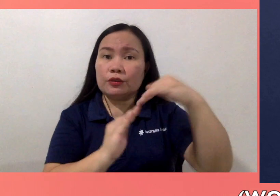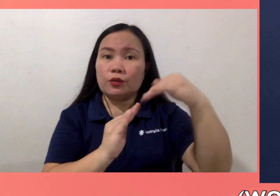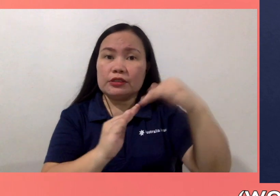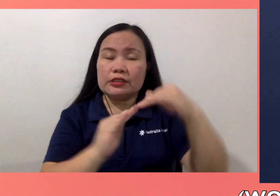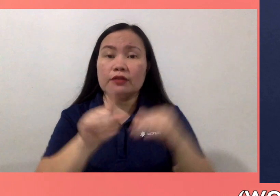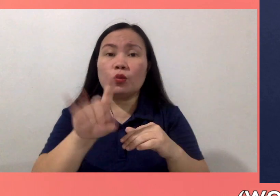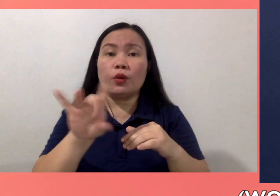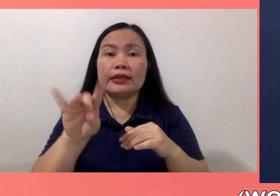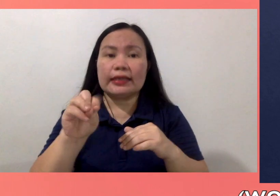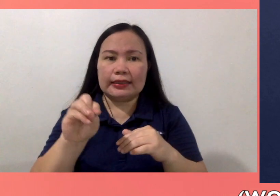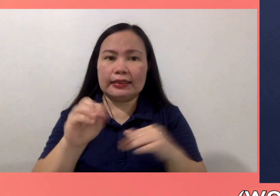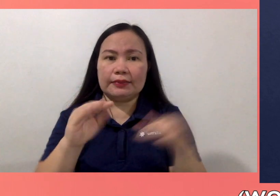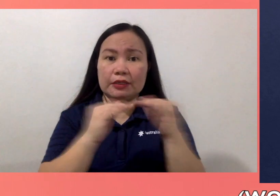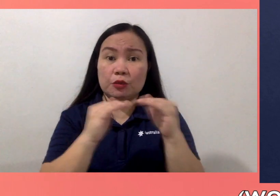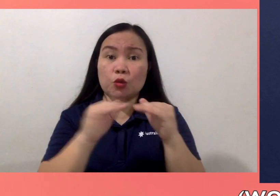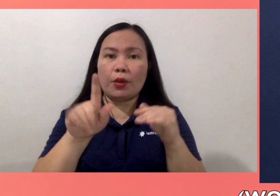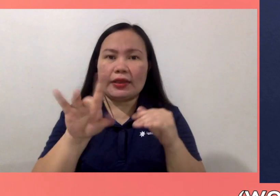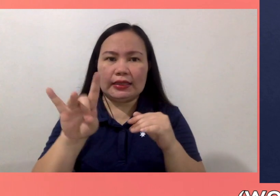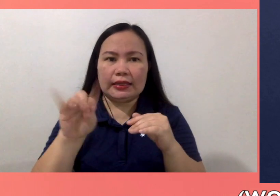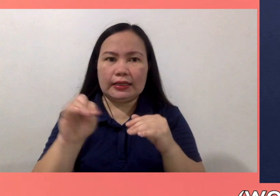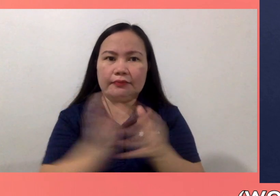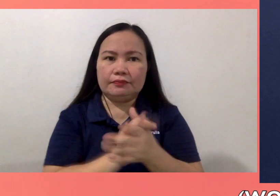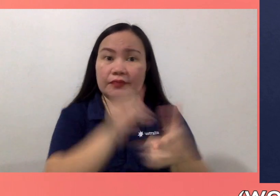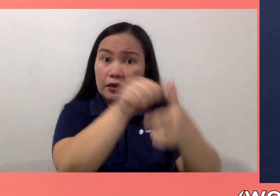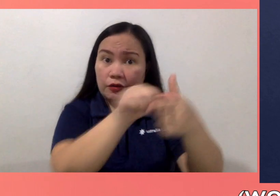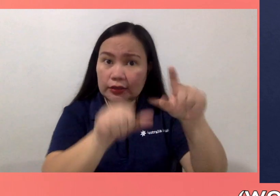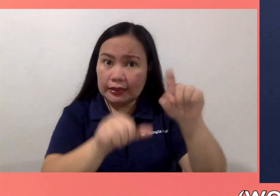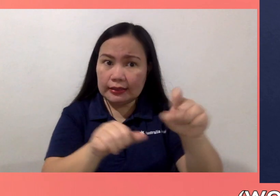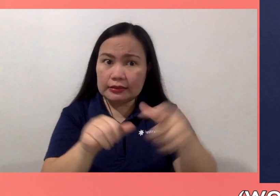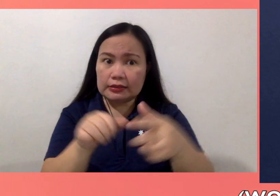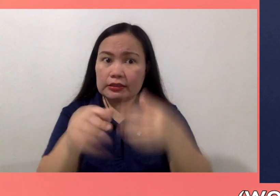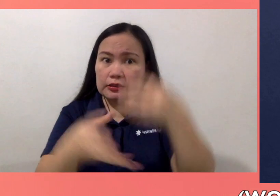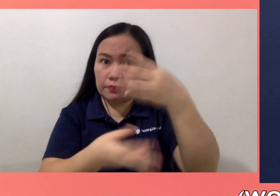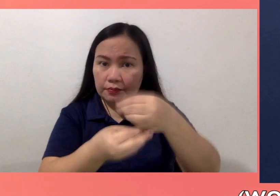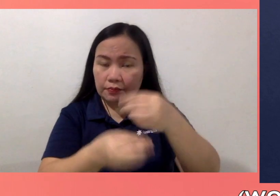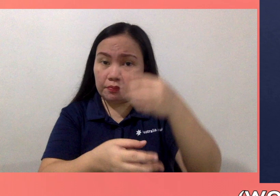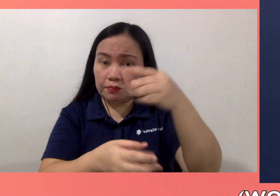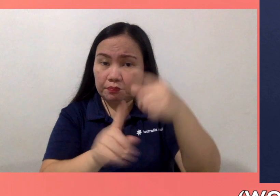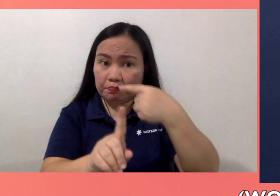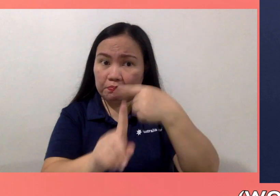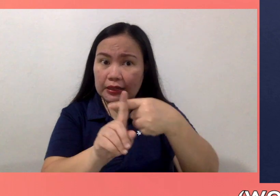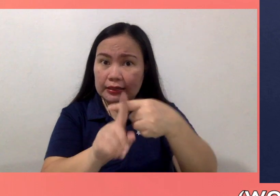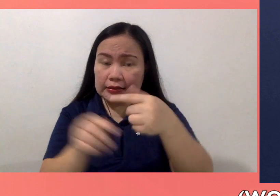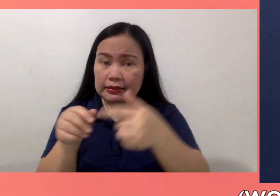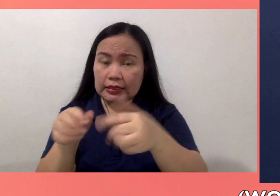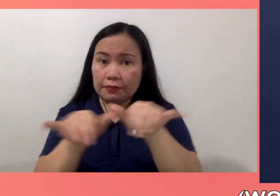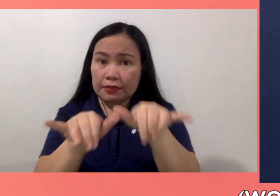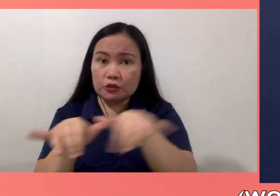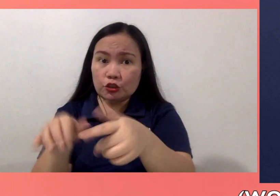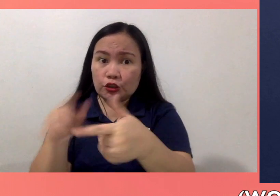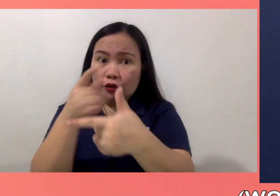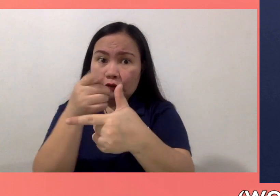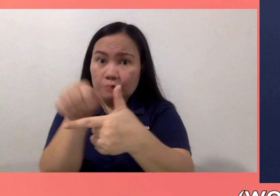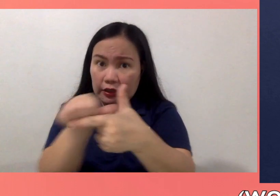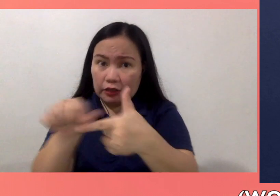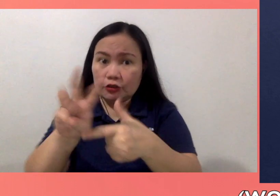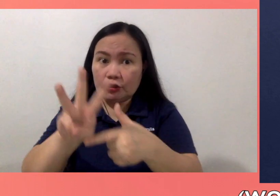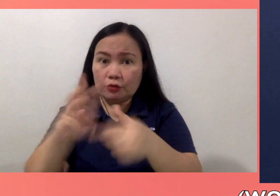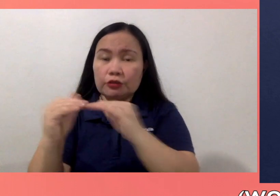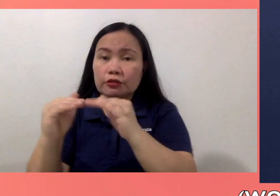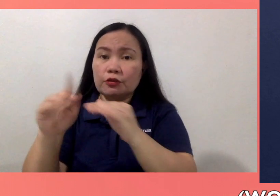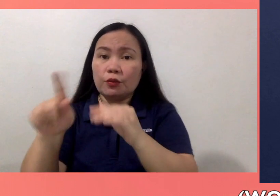So, that is angle X plus the measure of angle W is equal to 180. Then substitute,